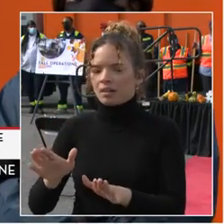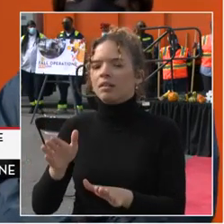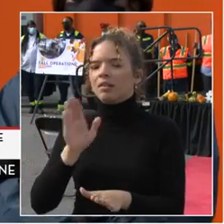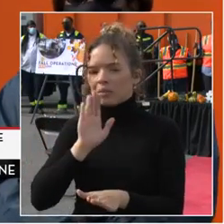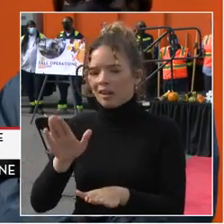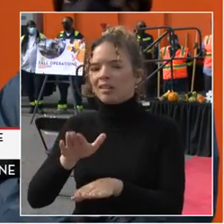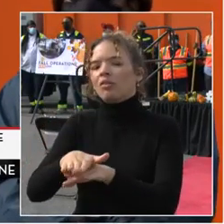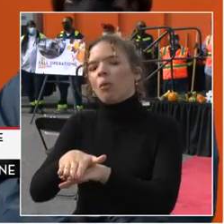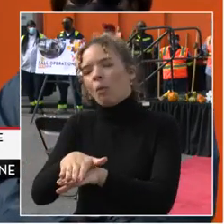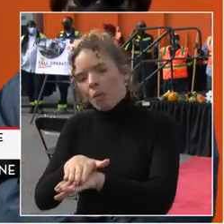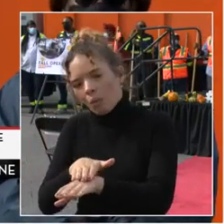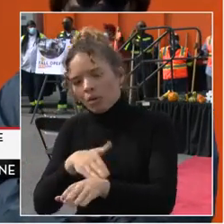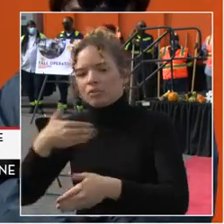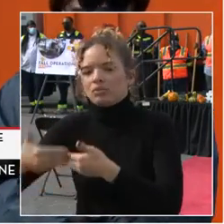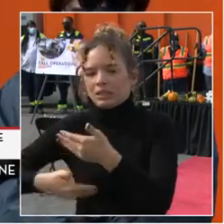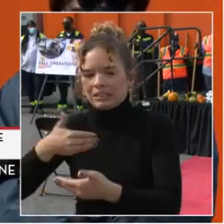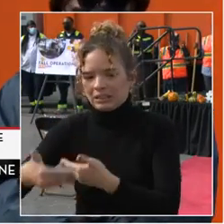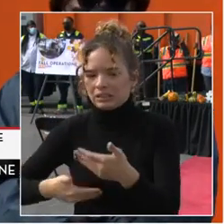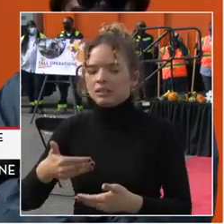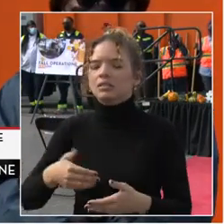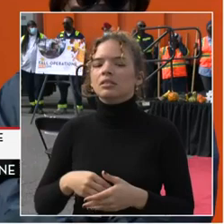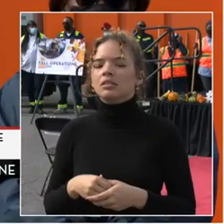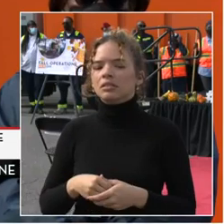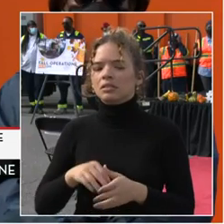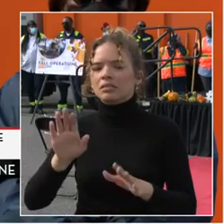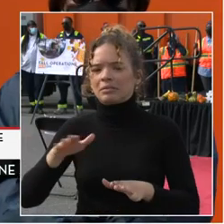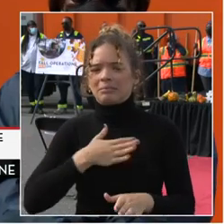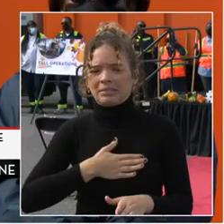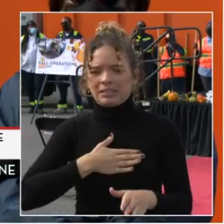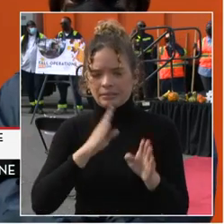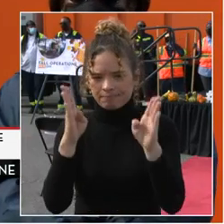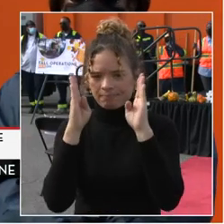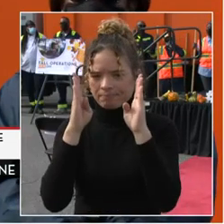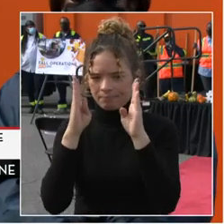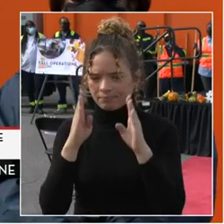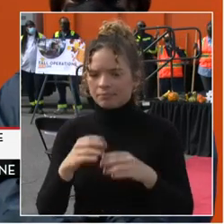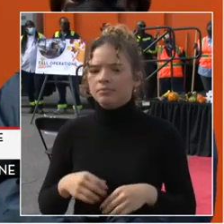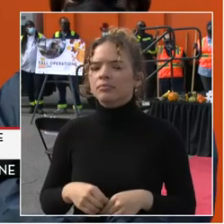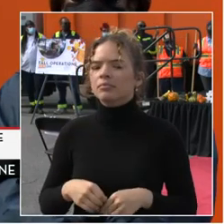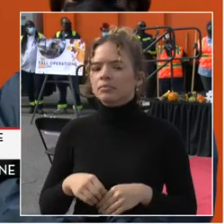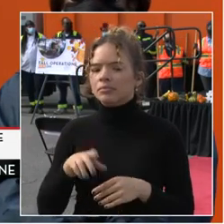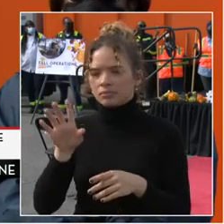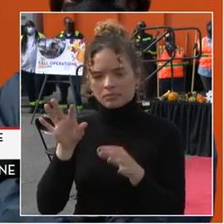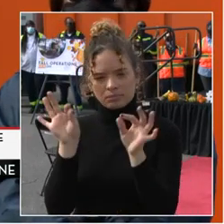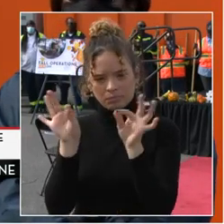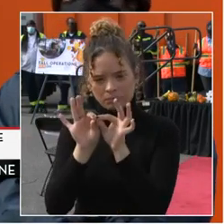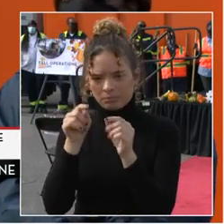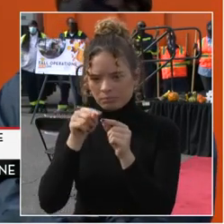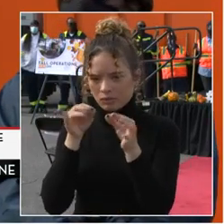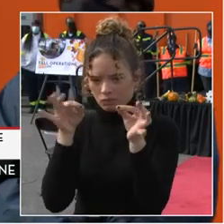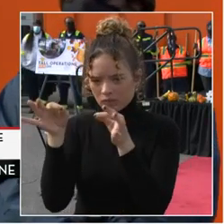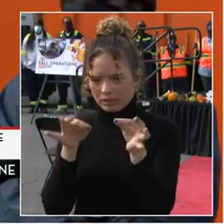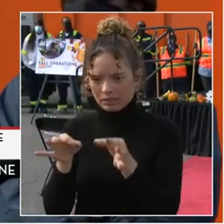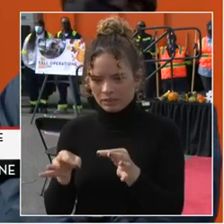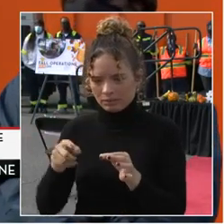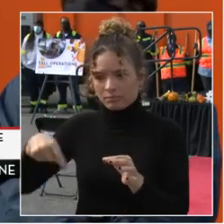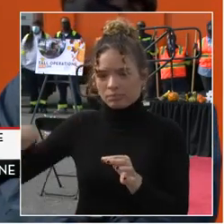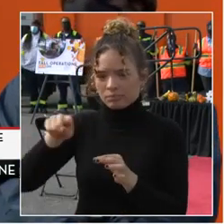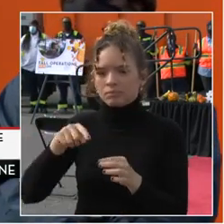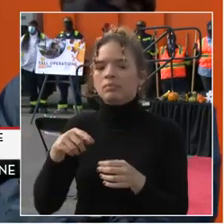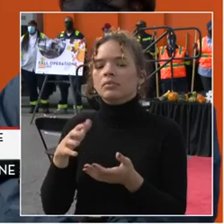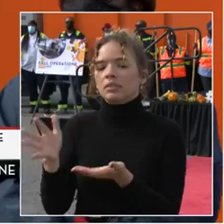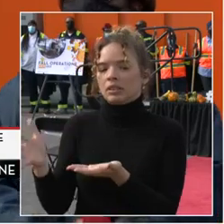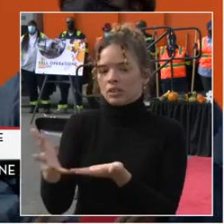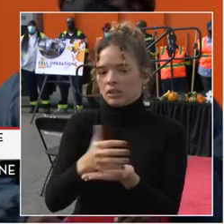pay attention to the directions from the LEAF team. So, Director, could you just tell